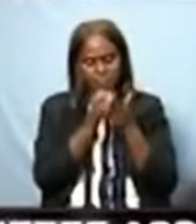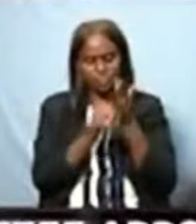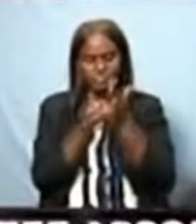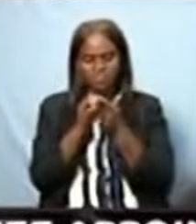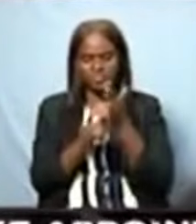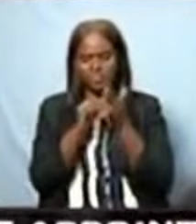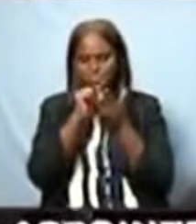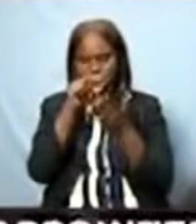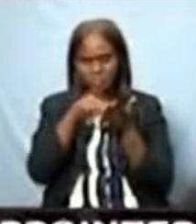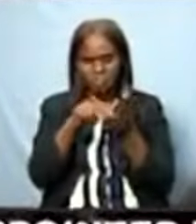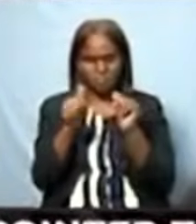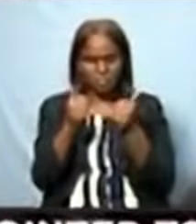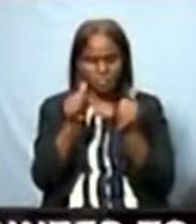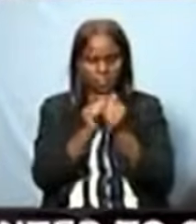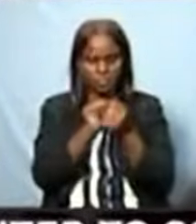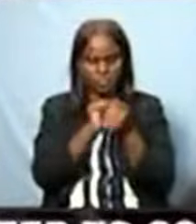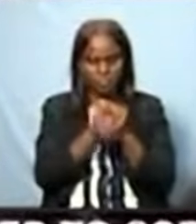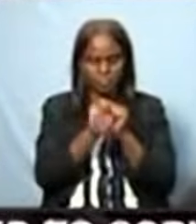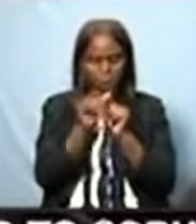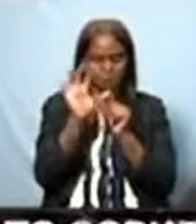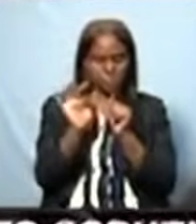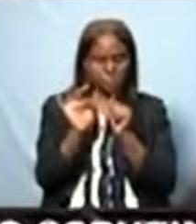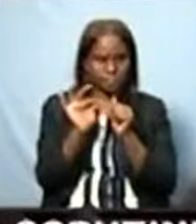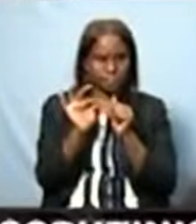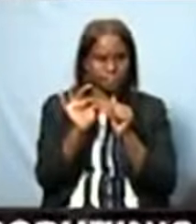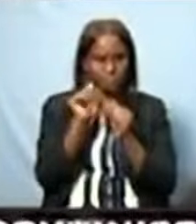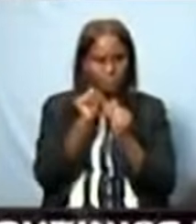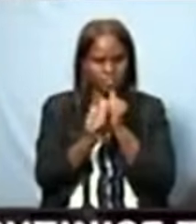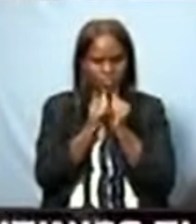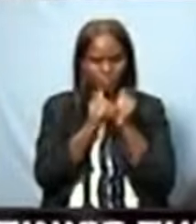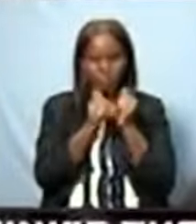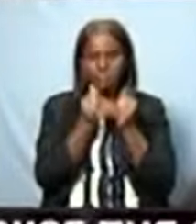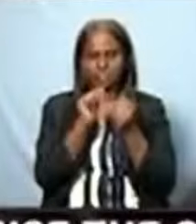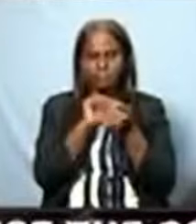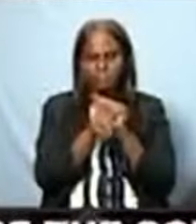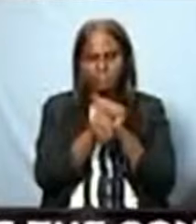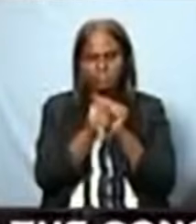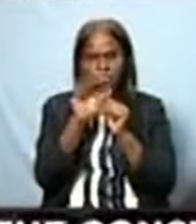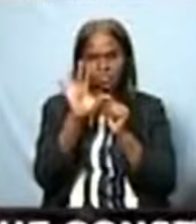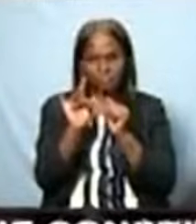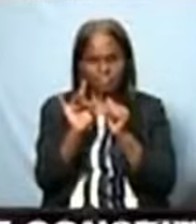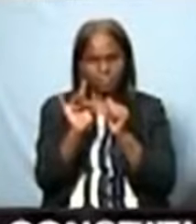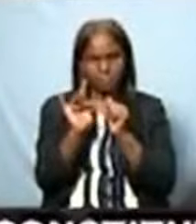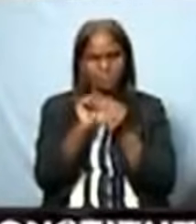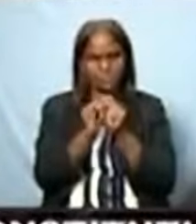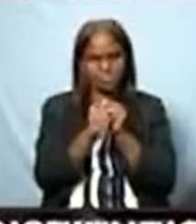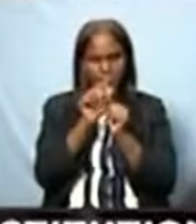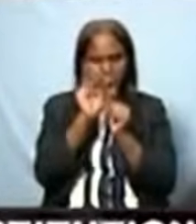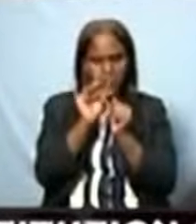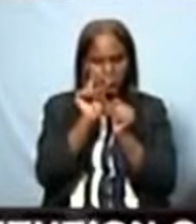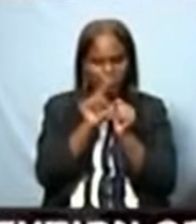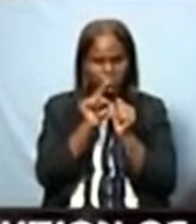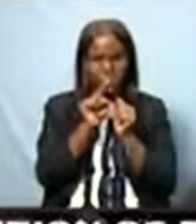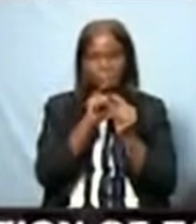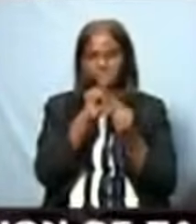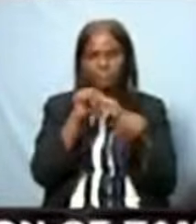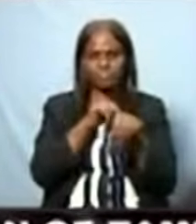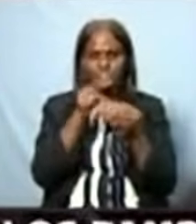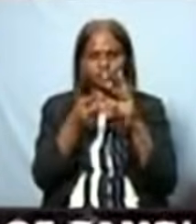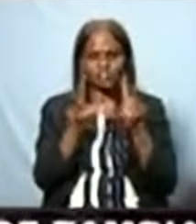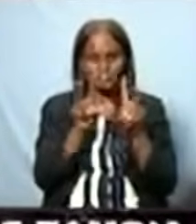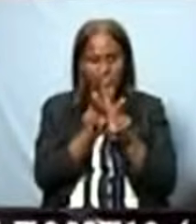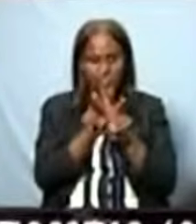do not stand well with Articles 9, which raised Article 8, which raised down the national